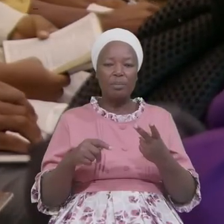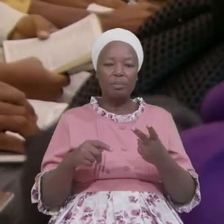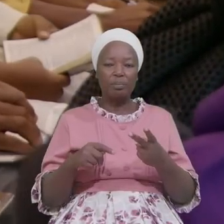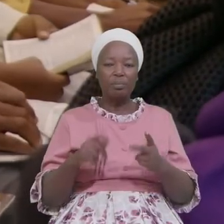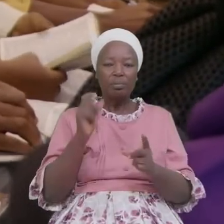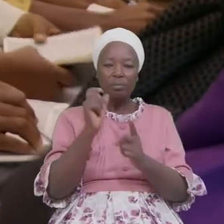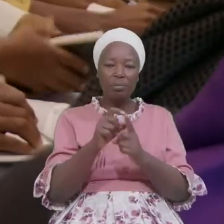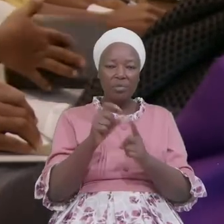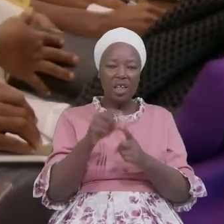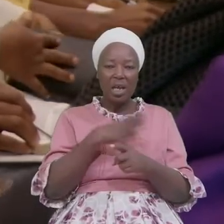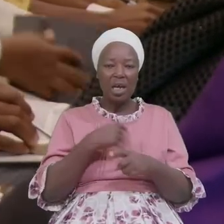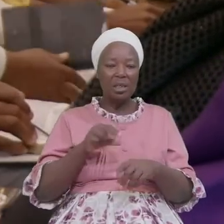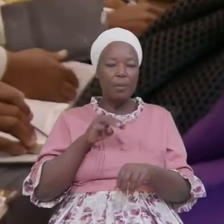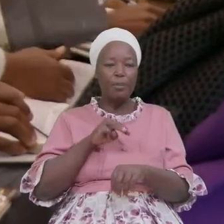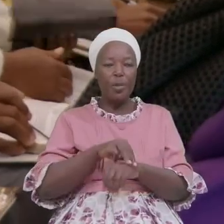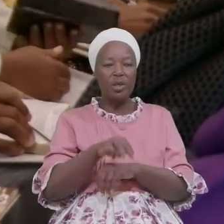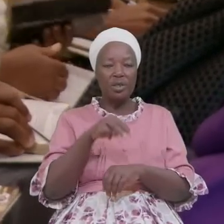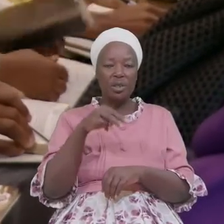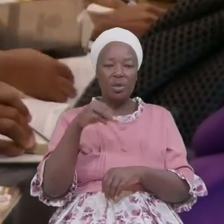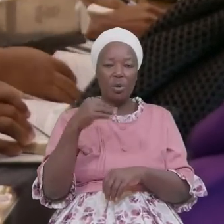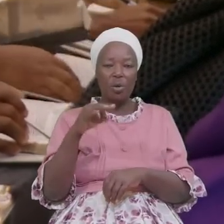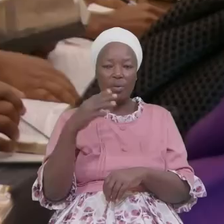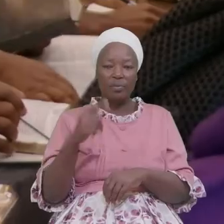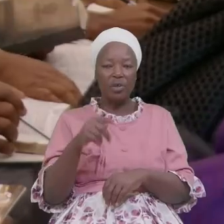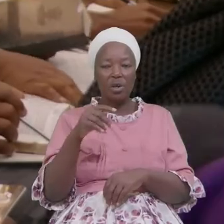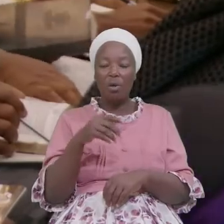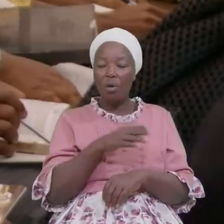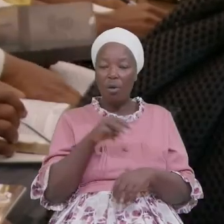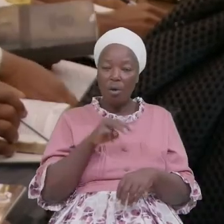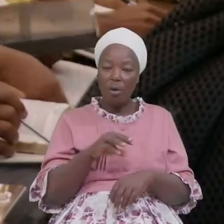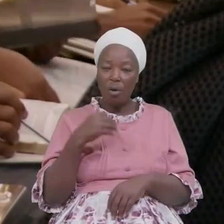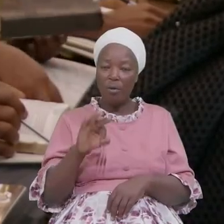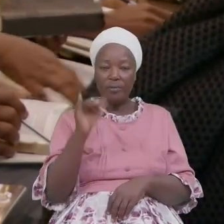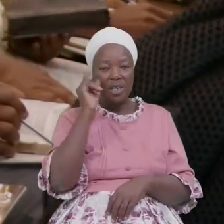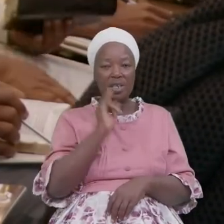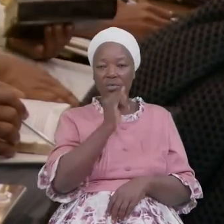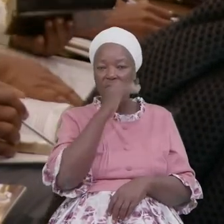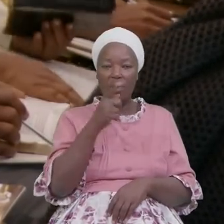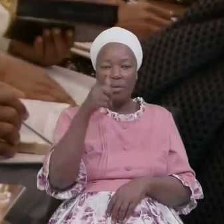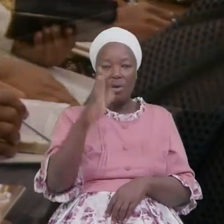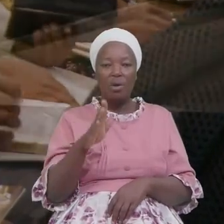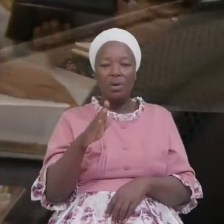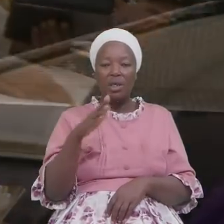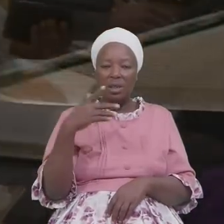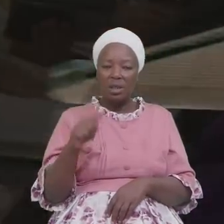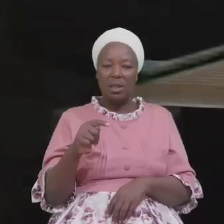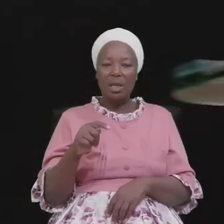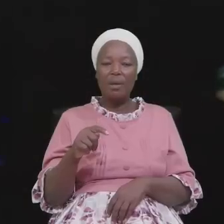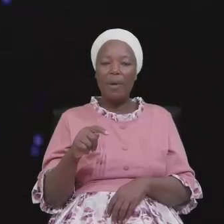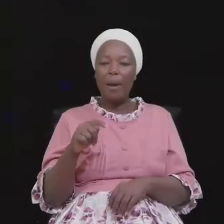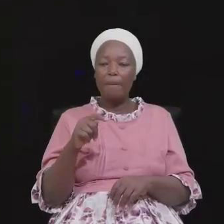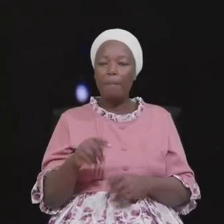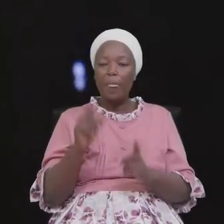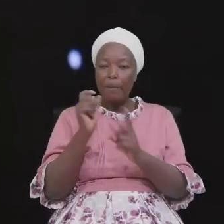the ministry for the Israel of God. Israel of God. Who are the